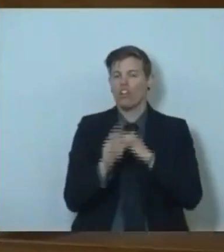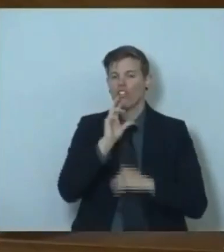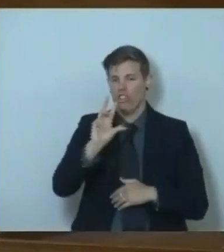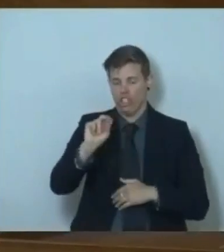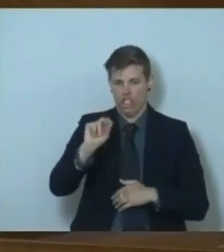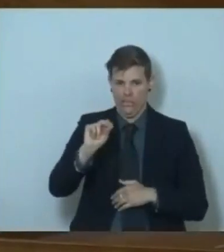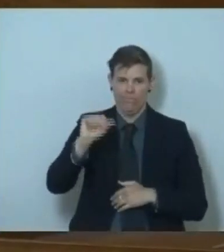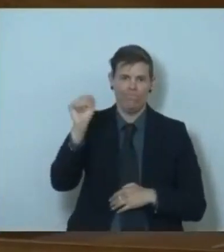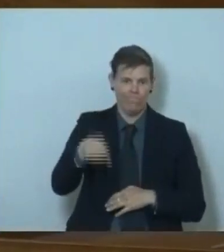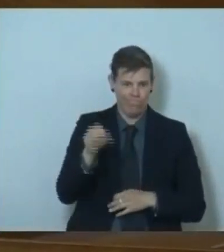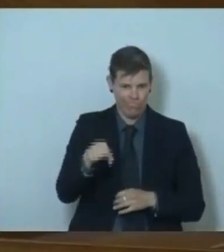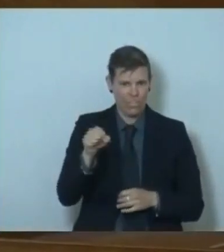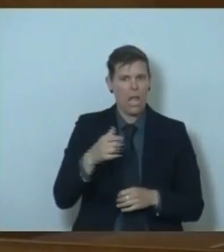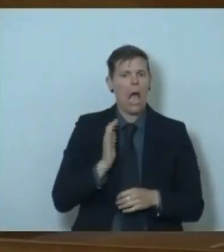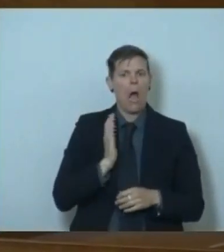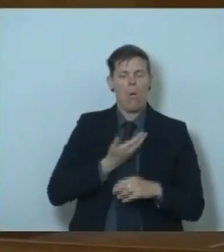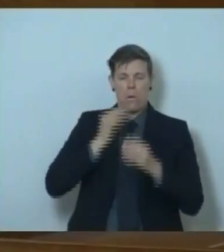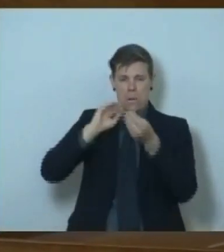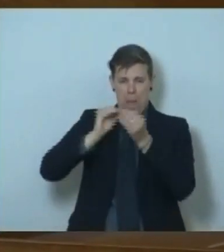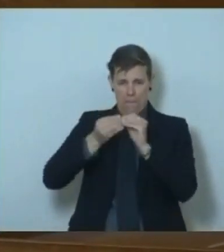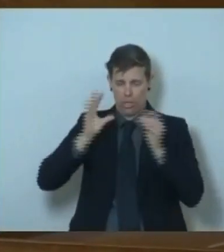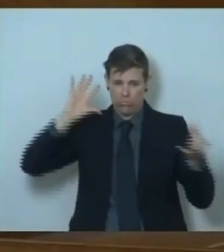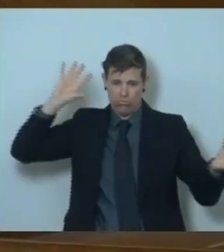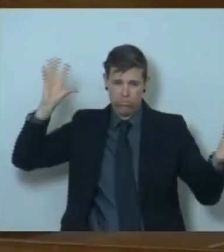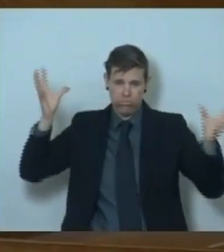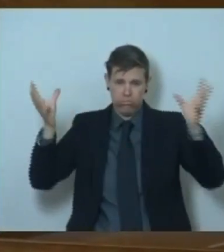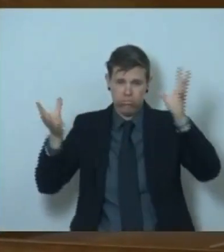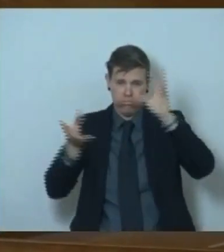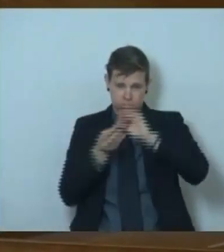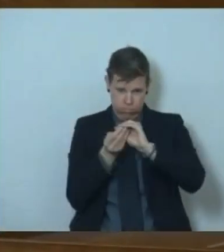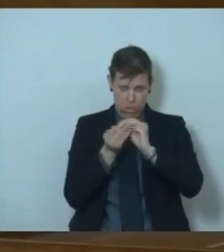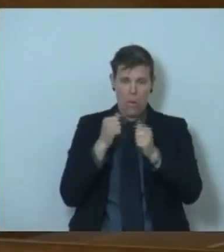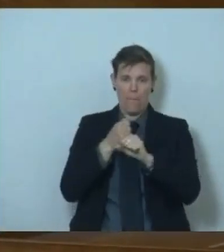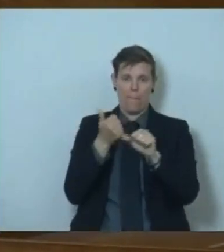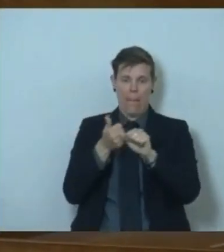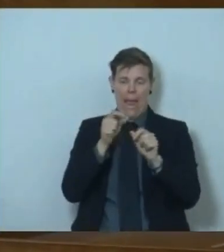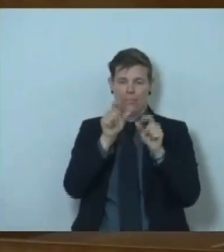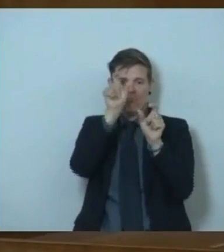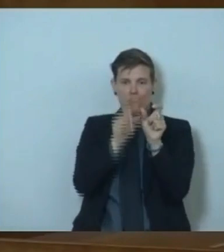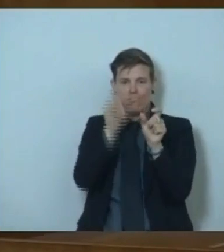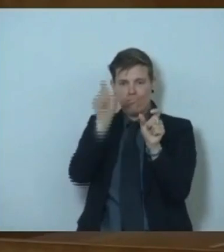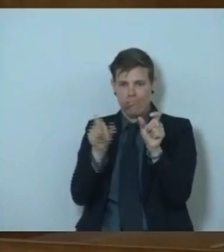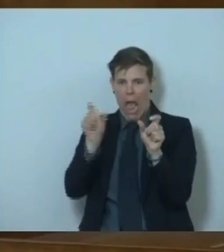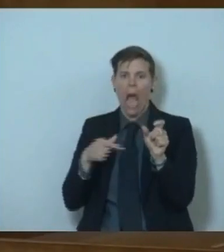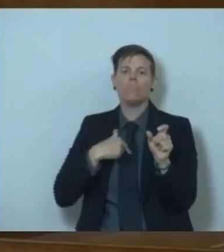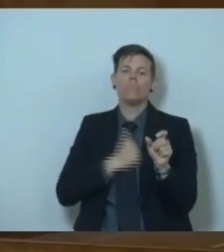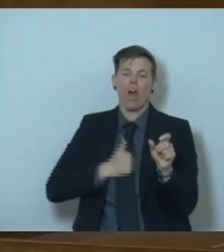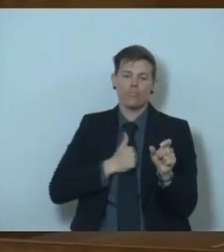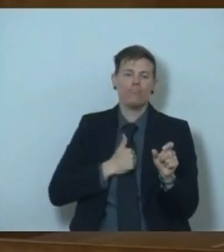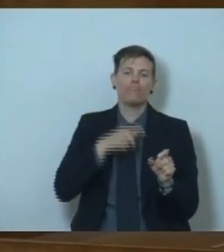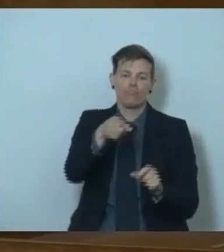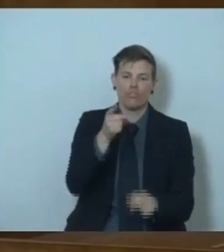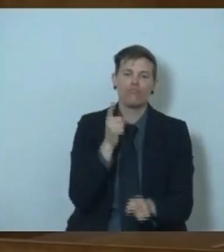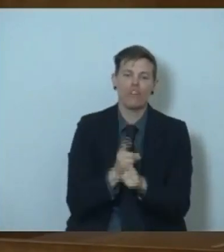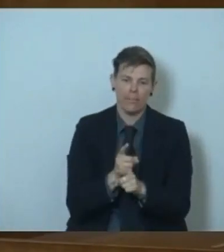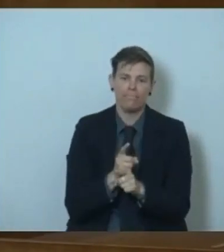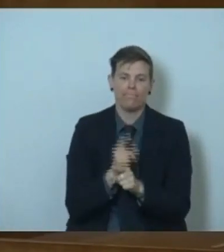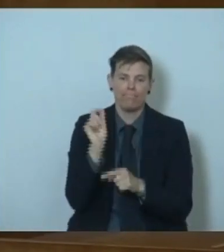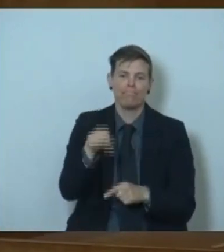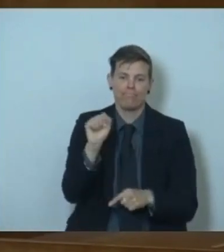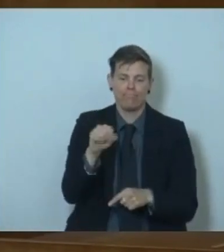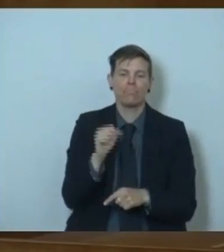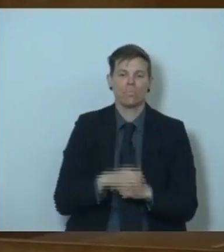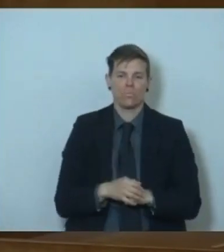it. So I apologize for that because I said there were no deaths under 30, and that is correct. And then the second question was about